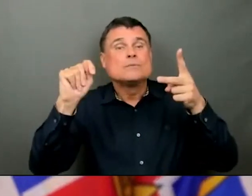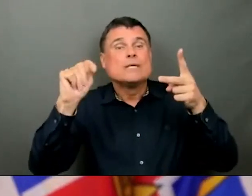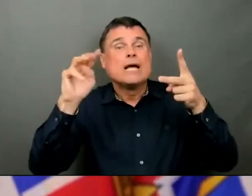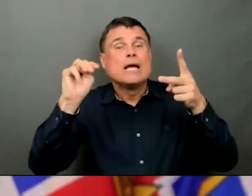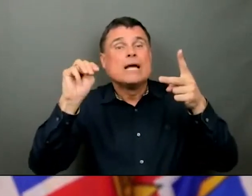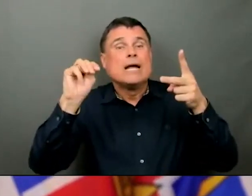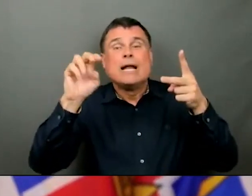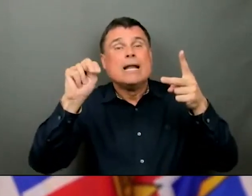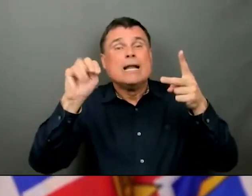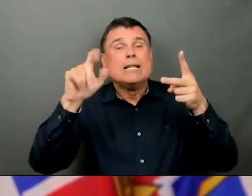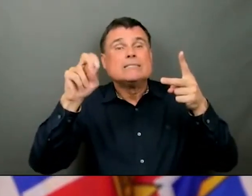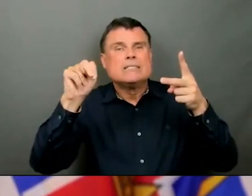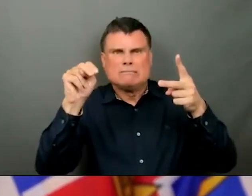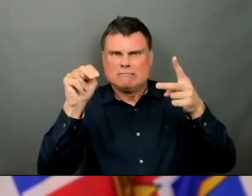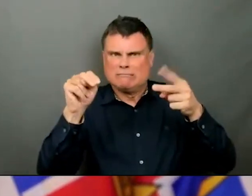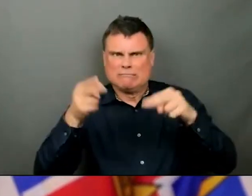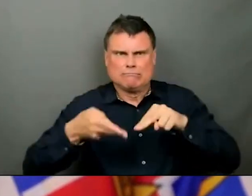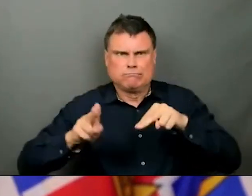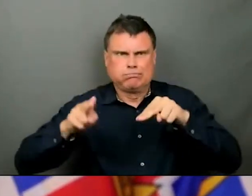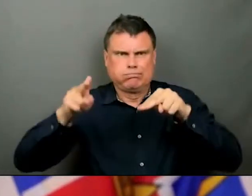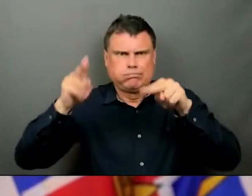Creek, and then even today, just North Peace,